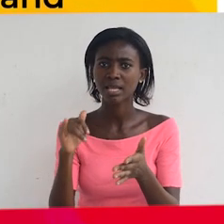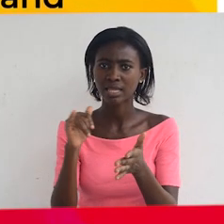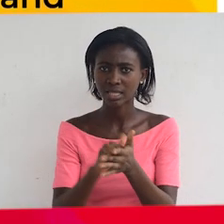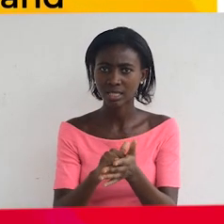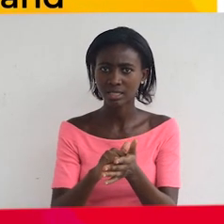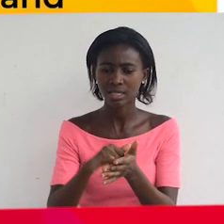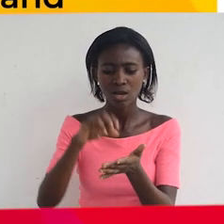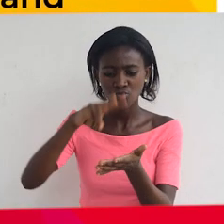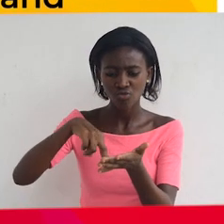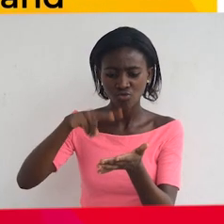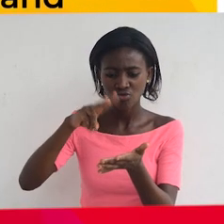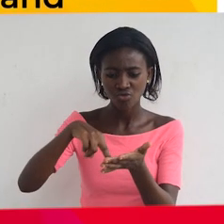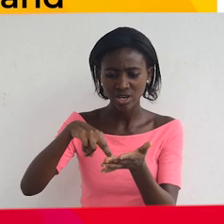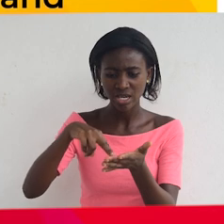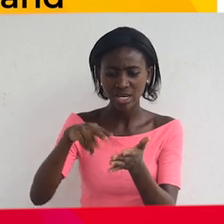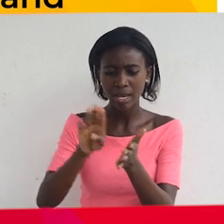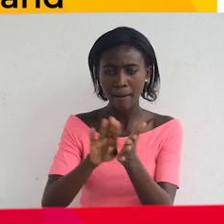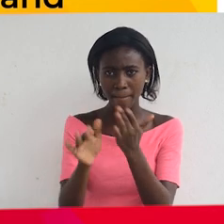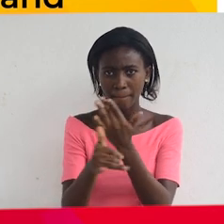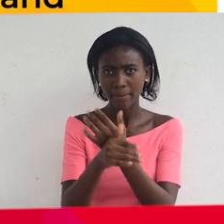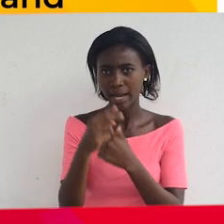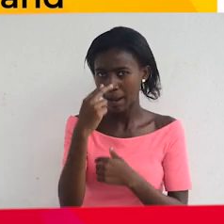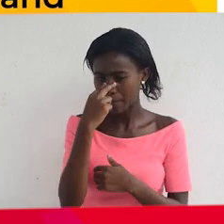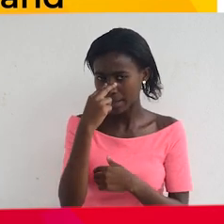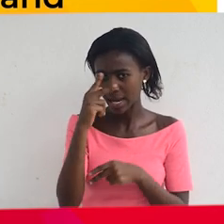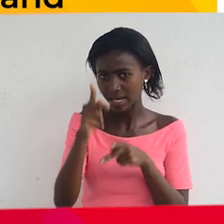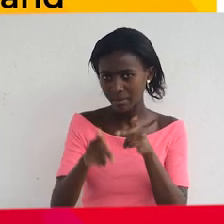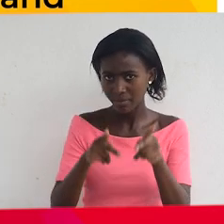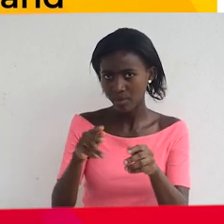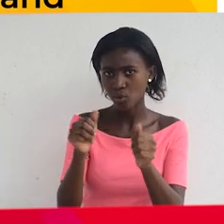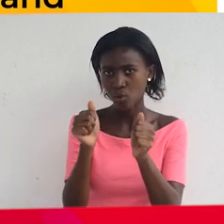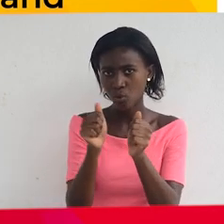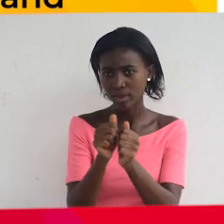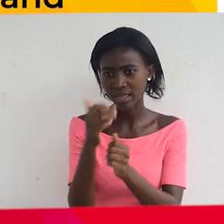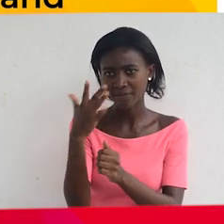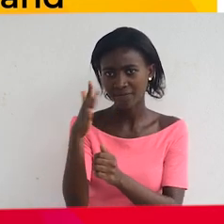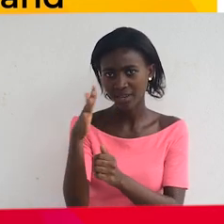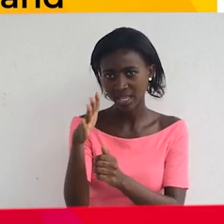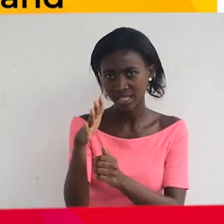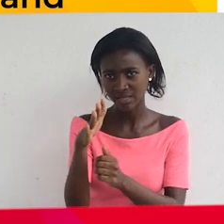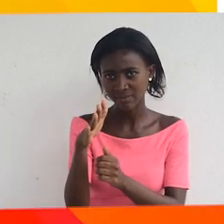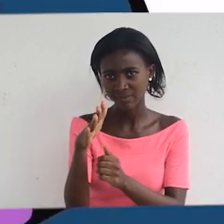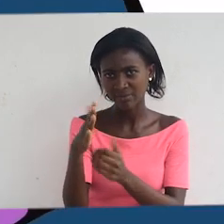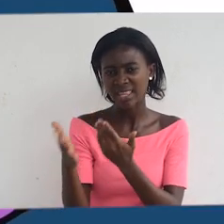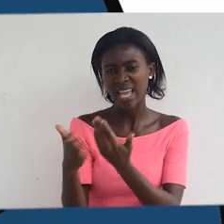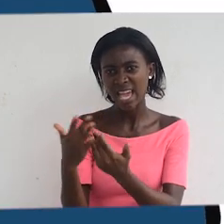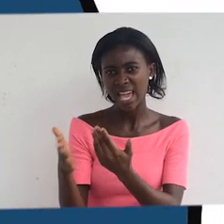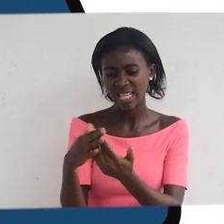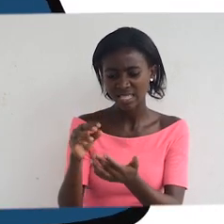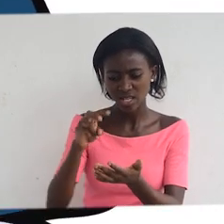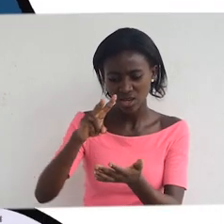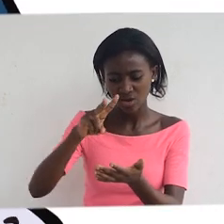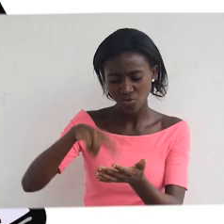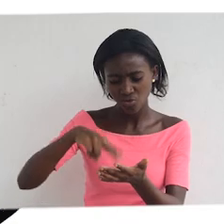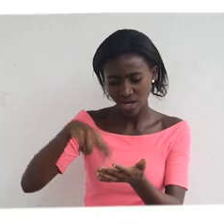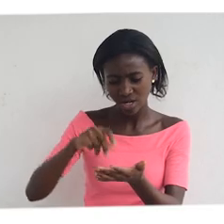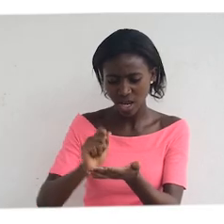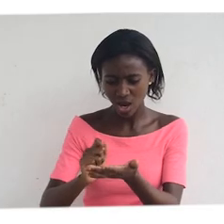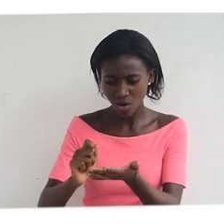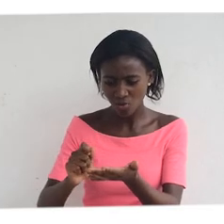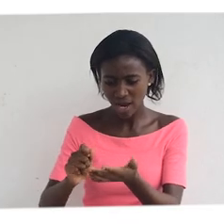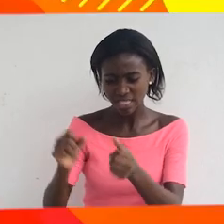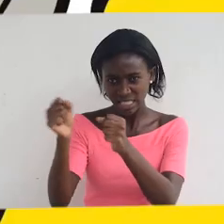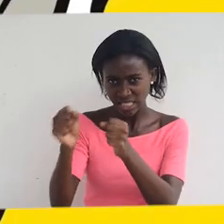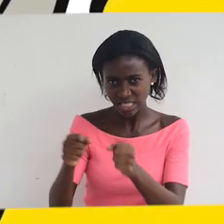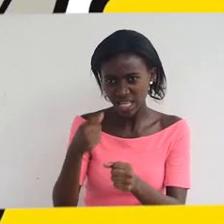Braille is a scripture that can be read by blind people with their fingers. It is a common reading